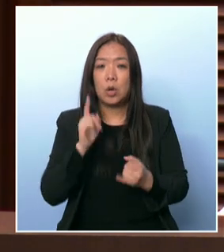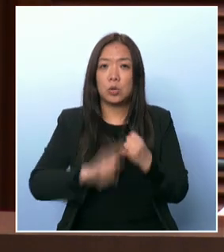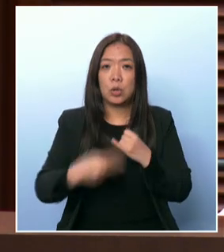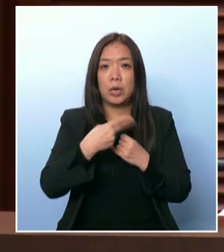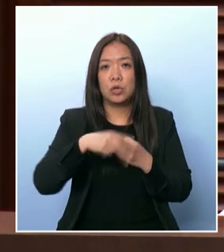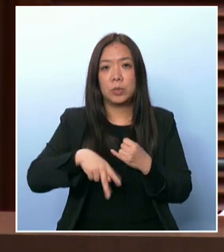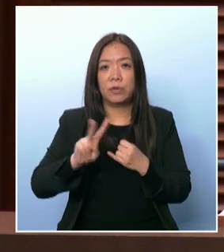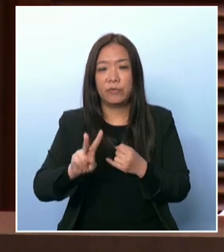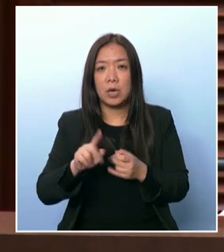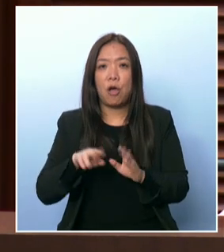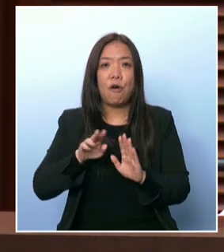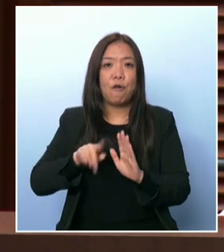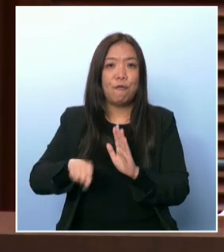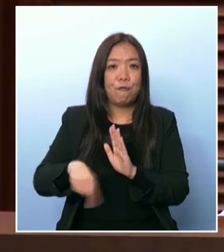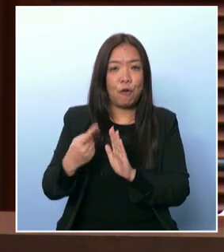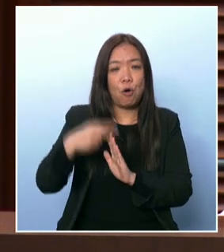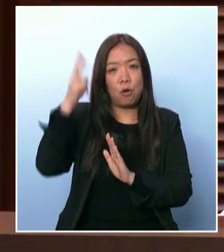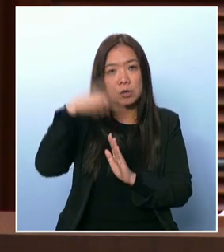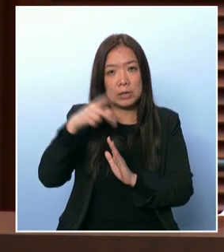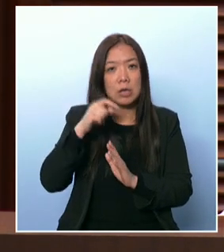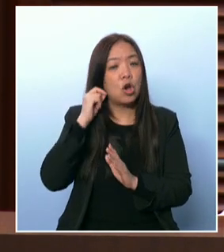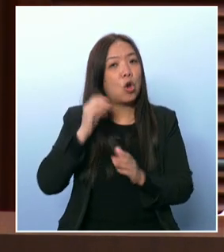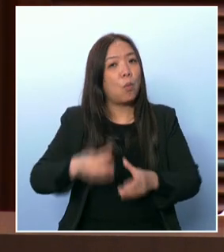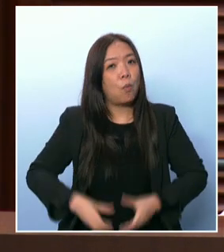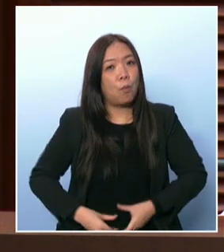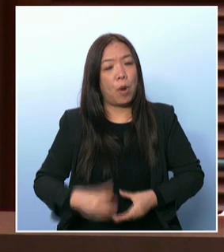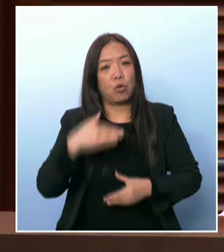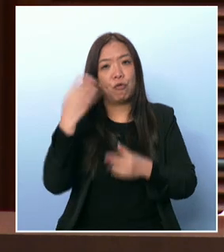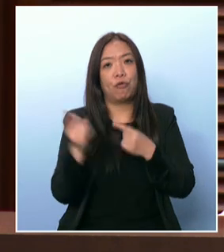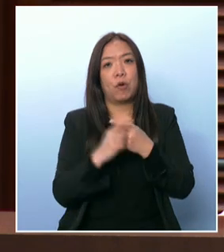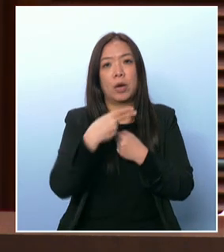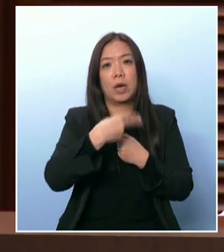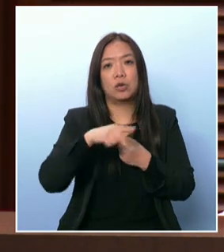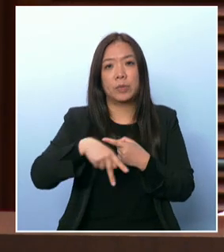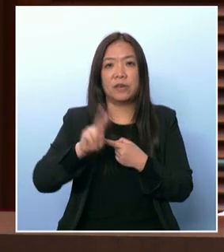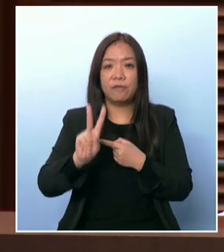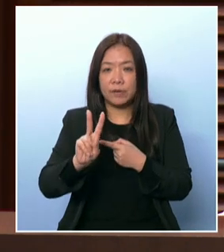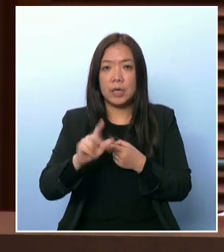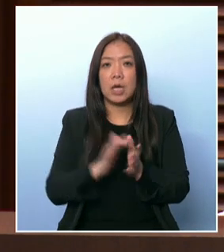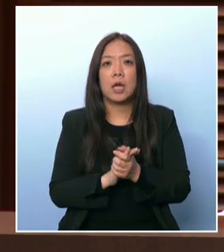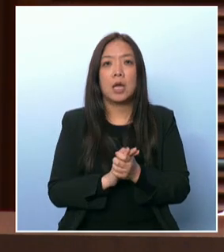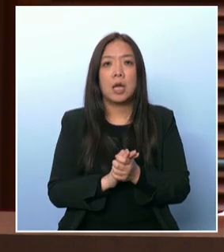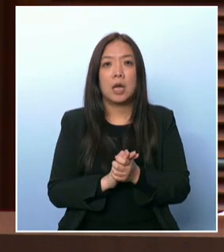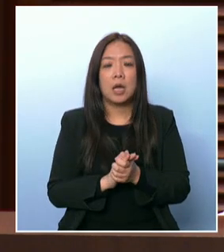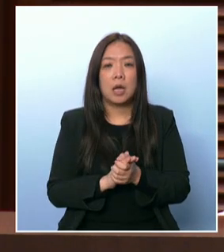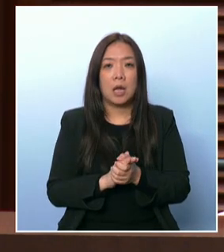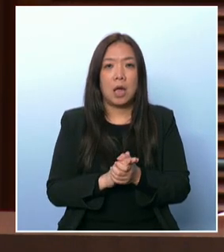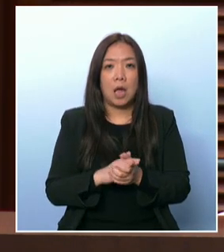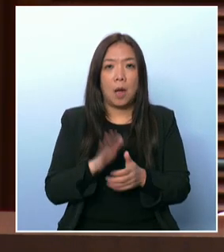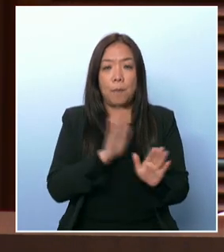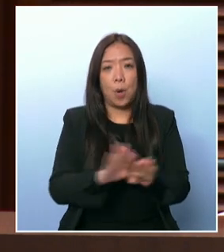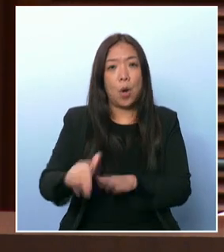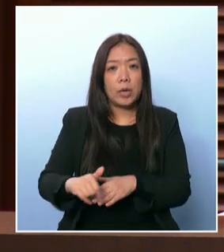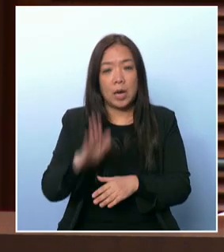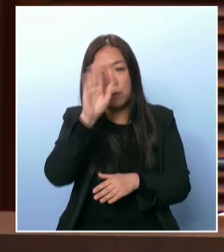centers and the district health center express. Now, HPV vaccination is very effective in